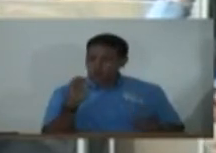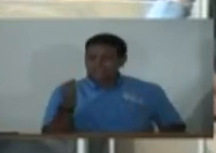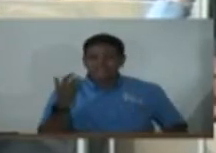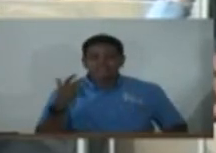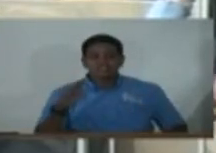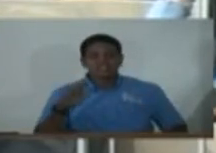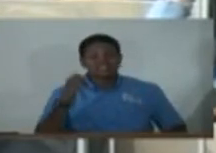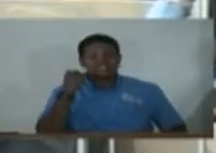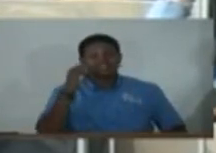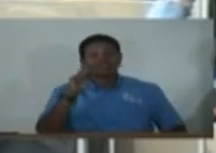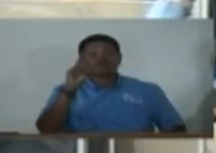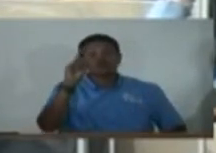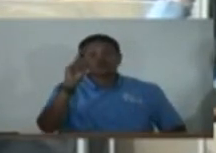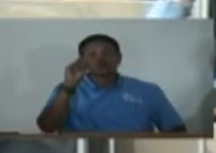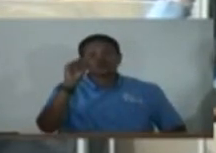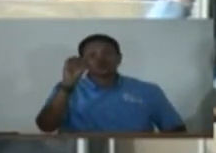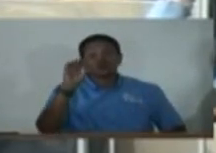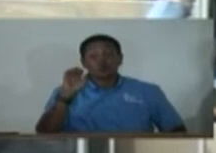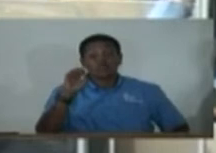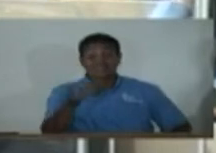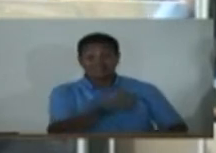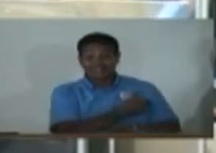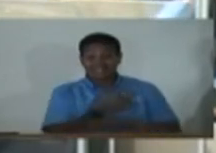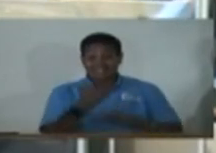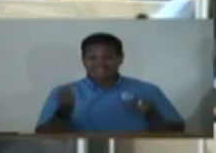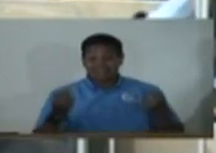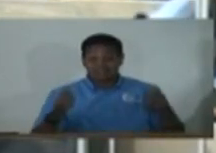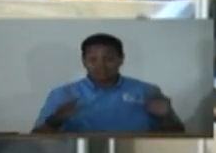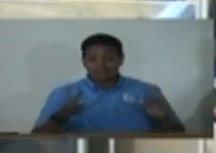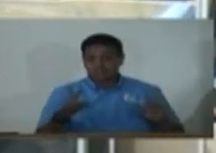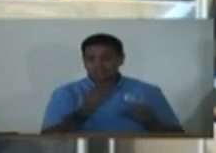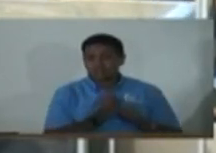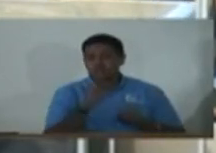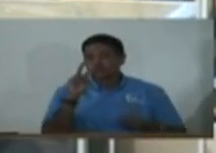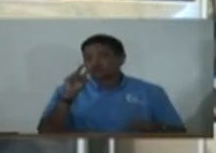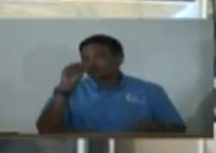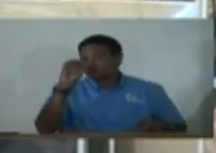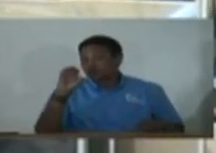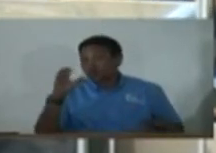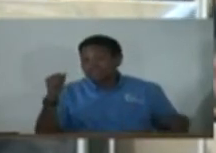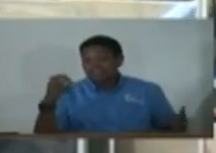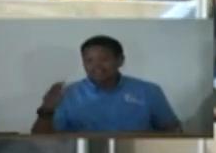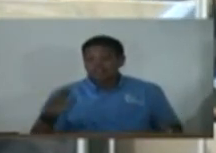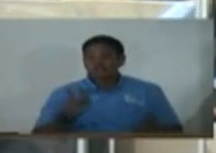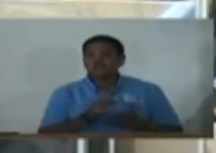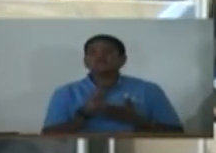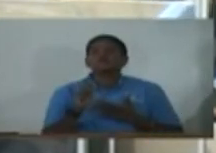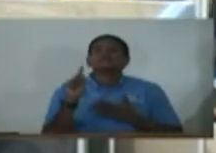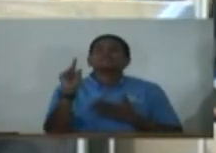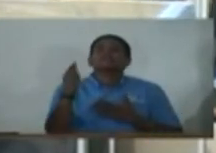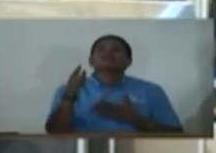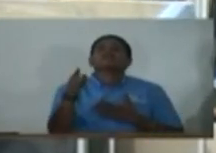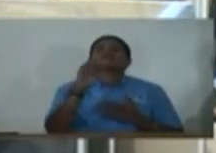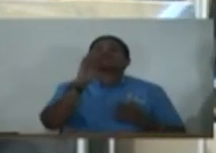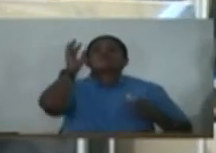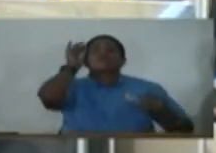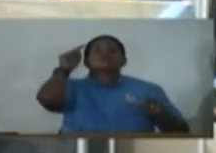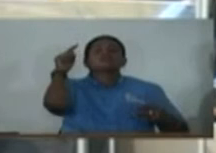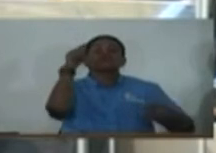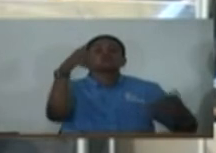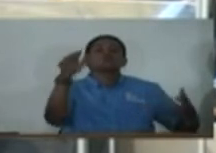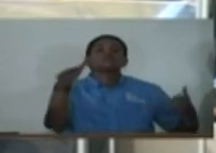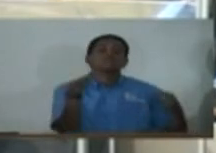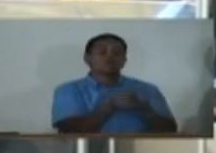if it is a two-dose vaccine and you got the two doses, 2 weeks after, we consider you to be